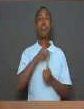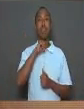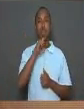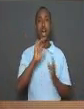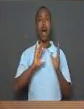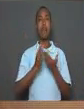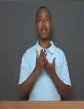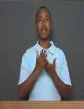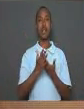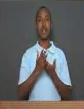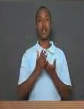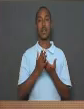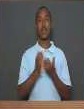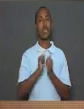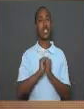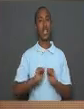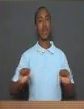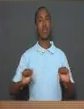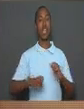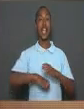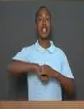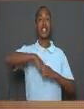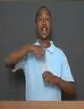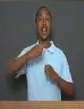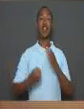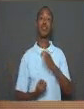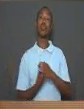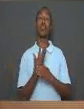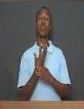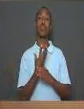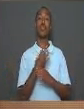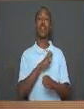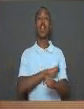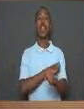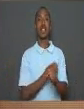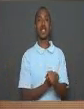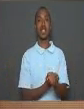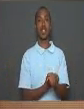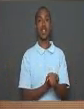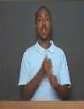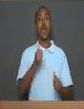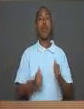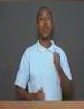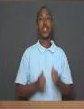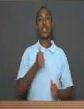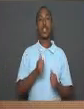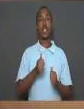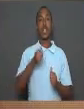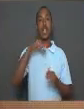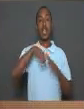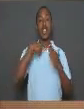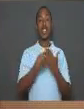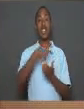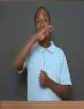happen without an external source of energy, which, in this